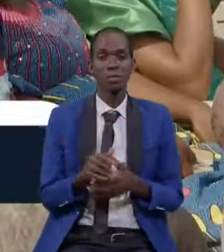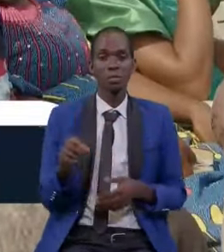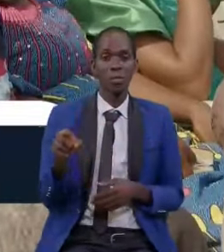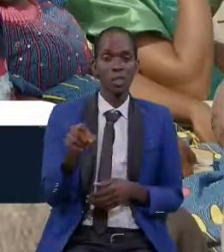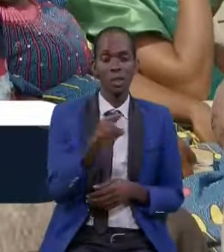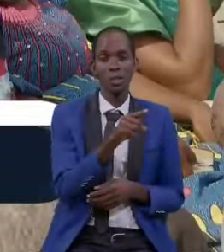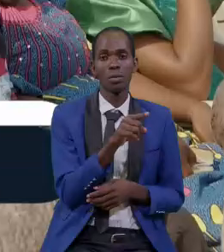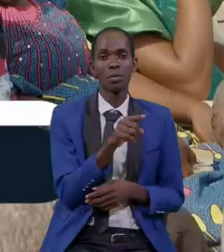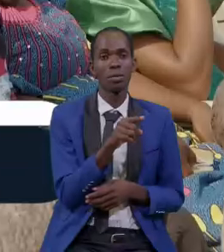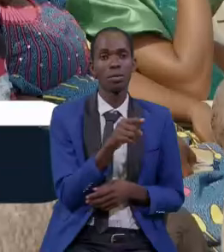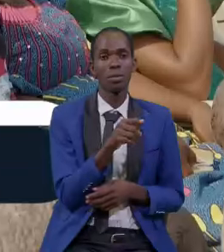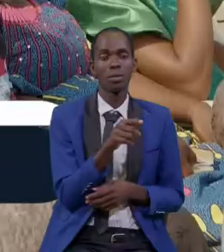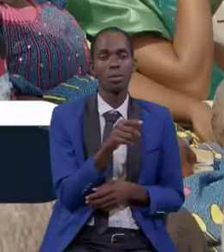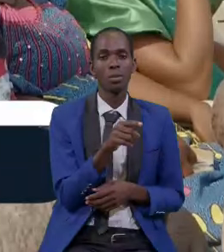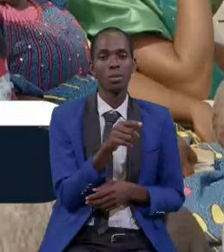are the